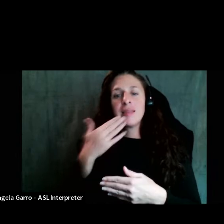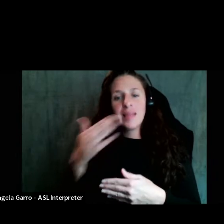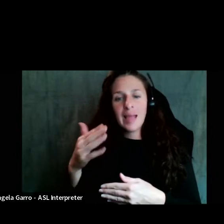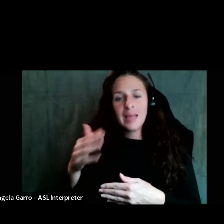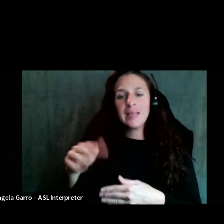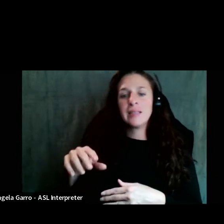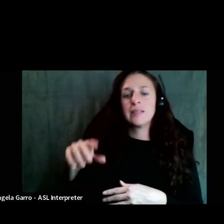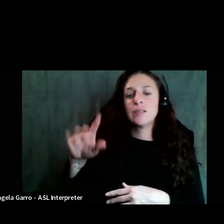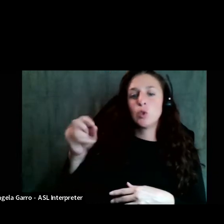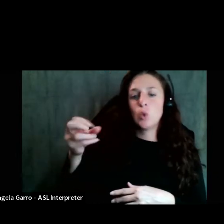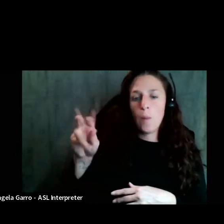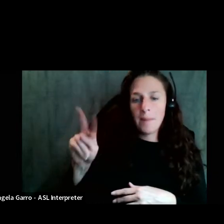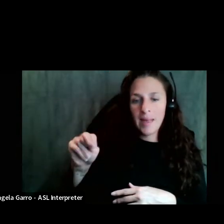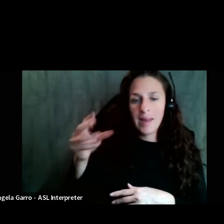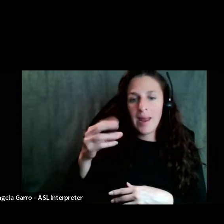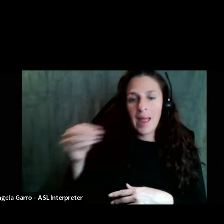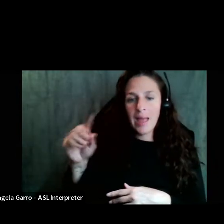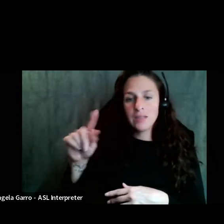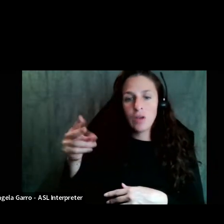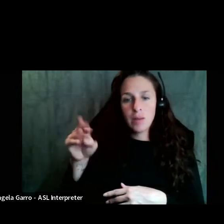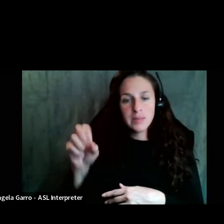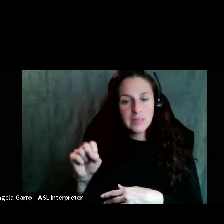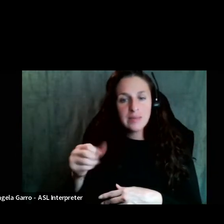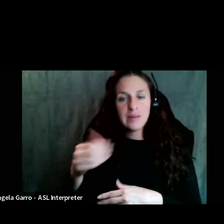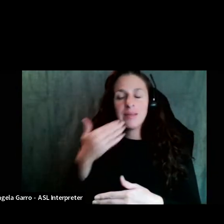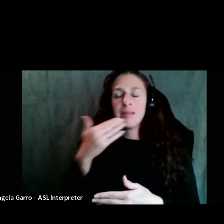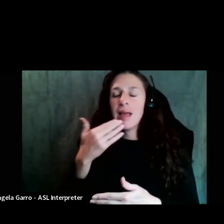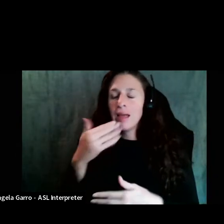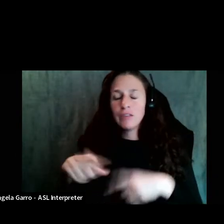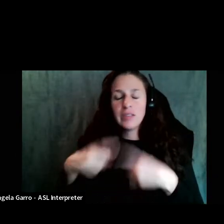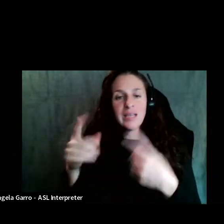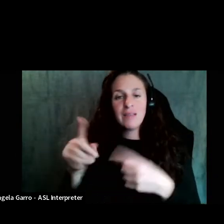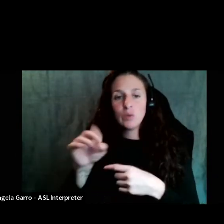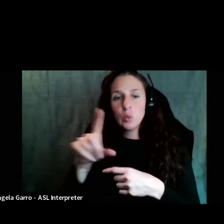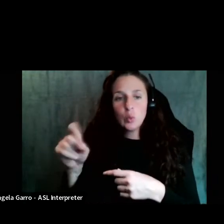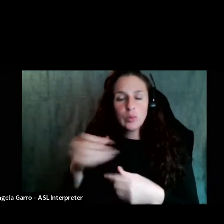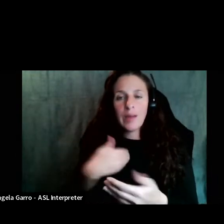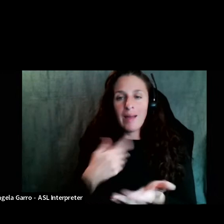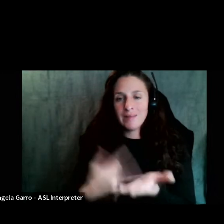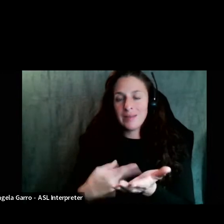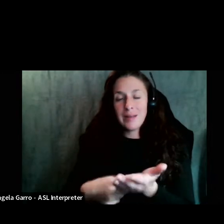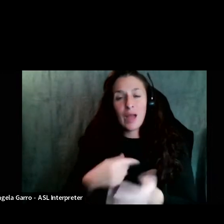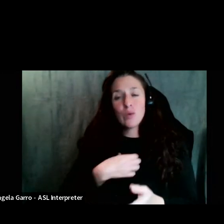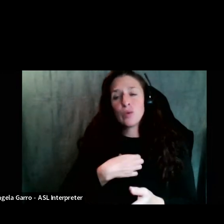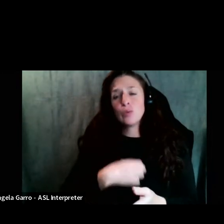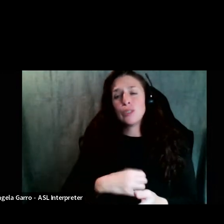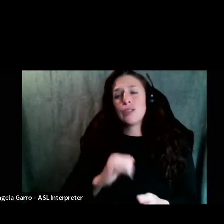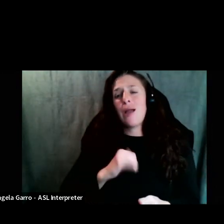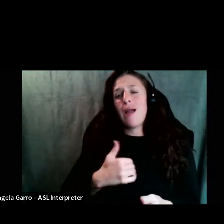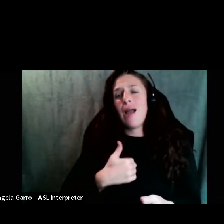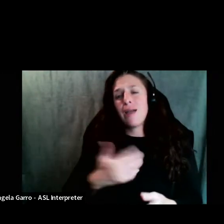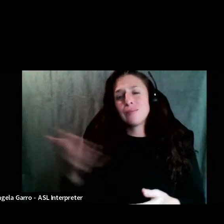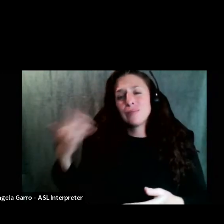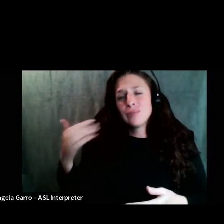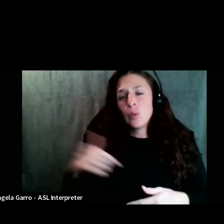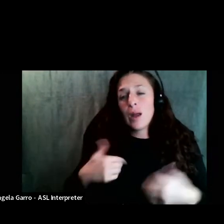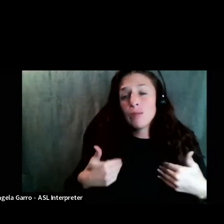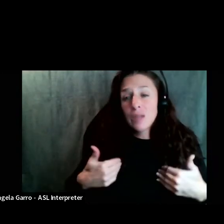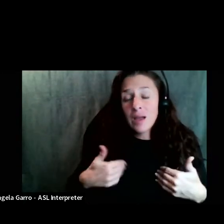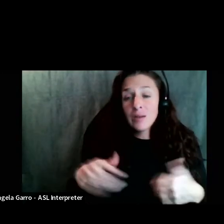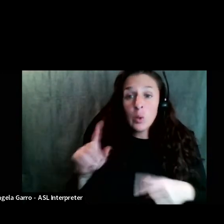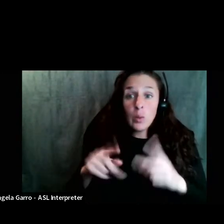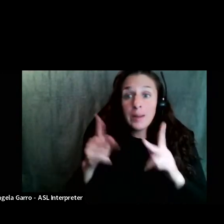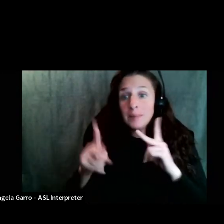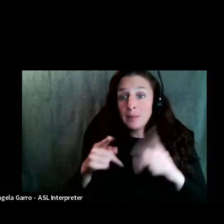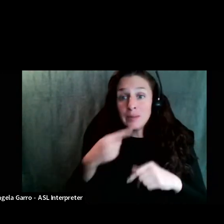students the tools to have discussions. I really wish I had that when I was younger, when people said things like, Palestine's